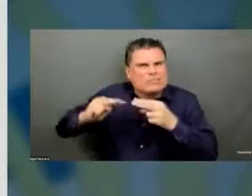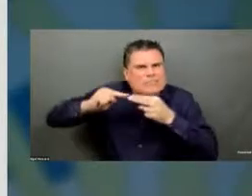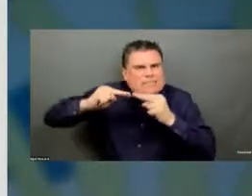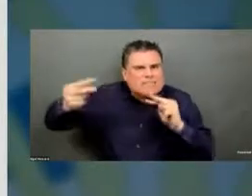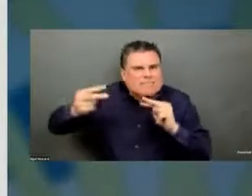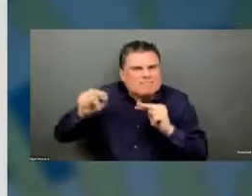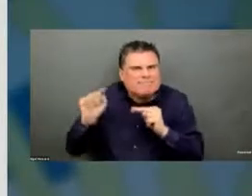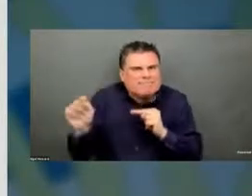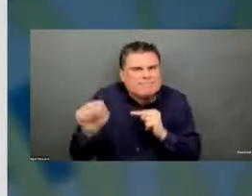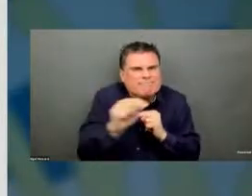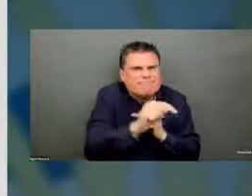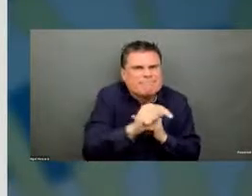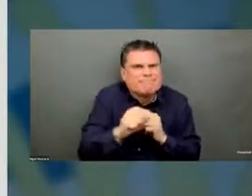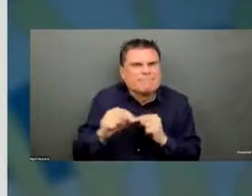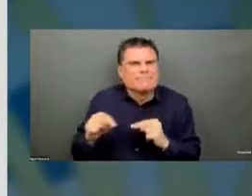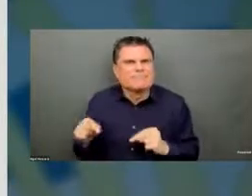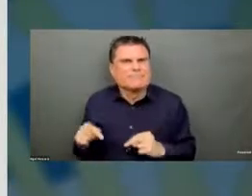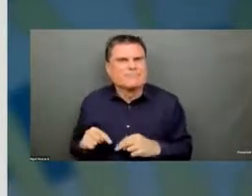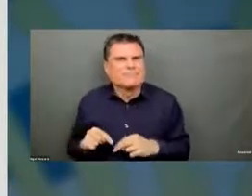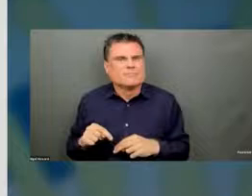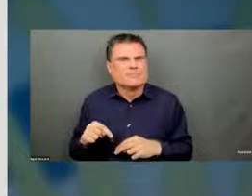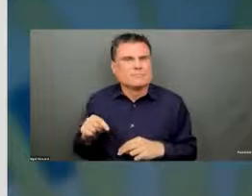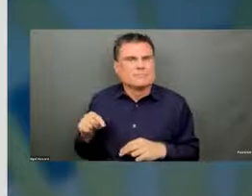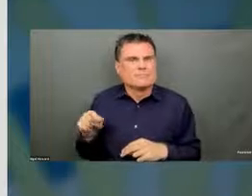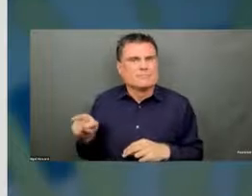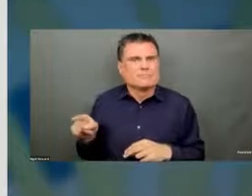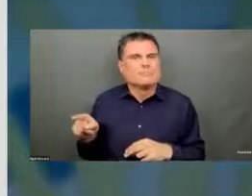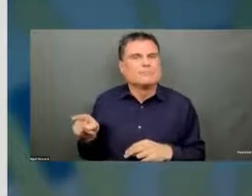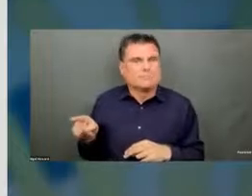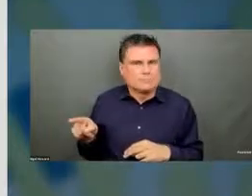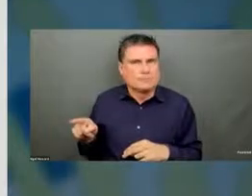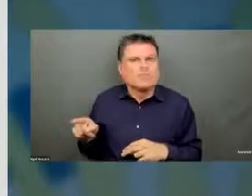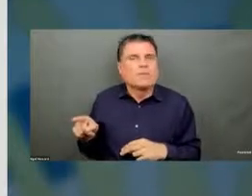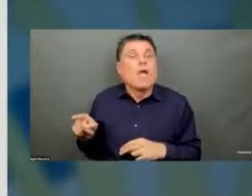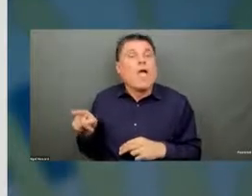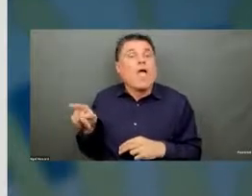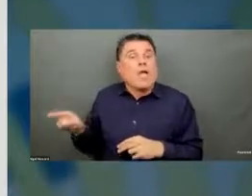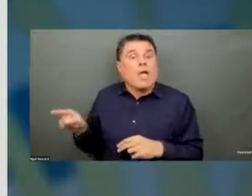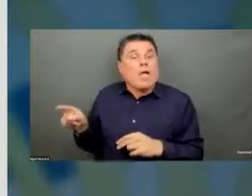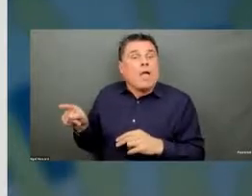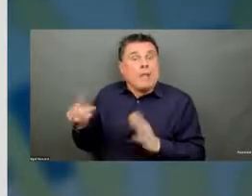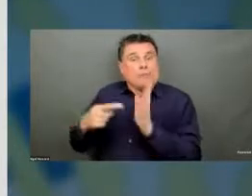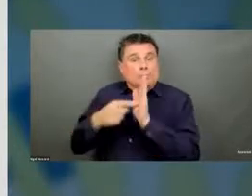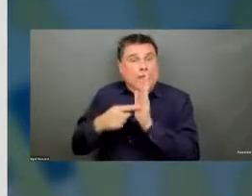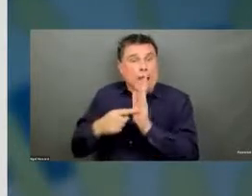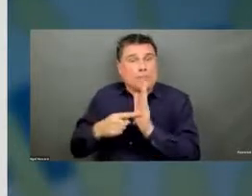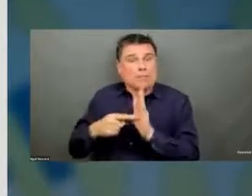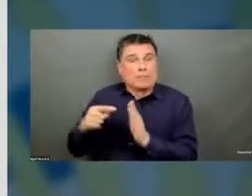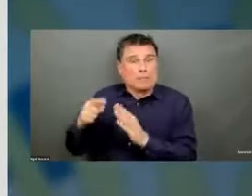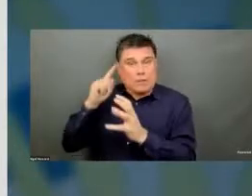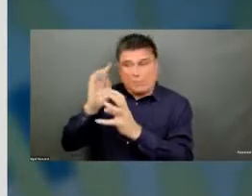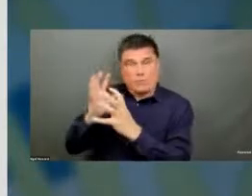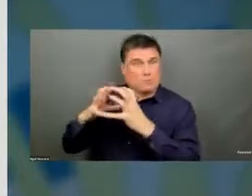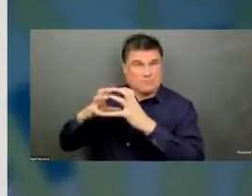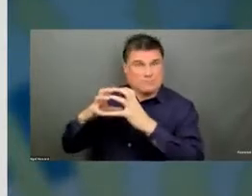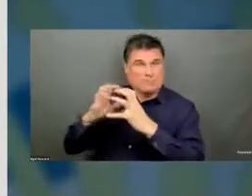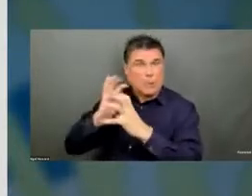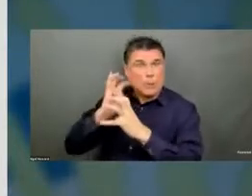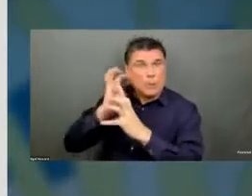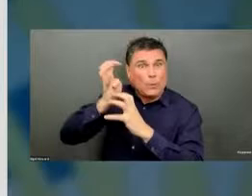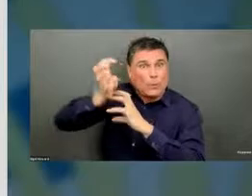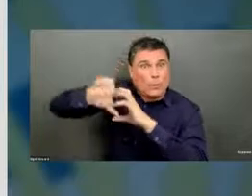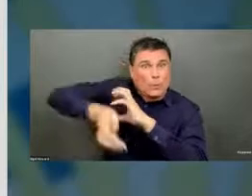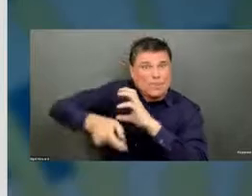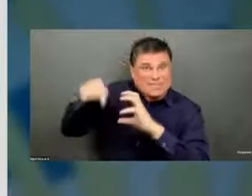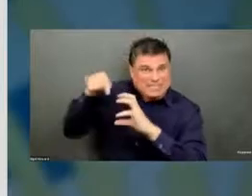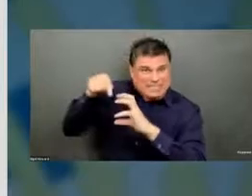A change to the spike protein that may mean that it's easier for that strain of the virus to bind to our receptors